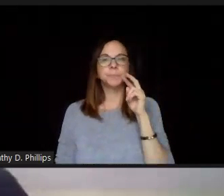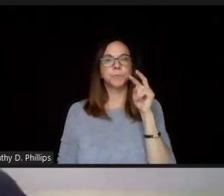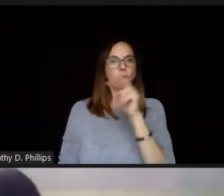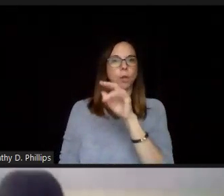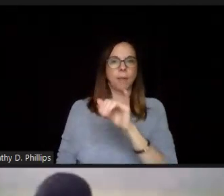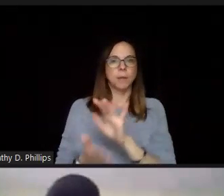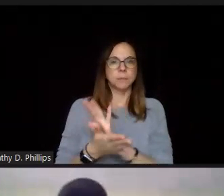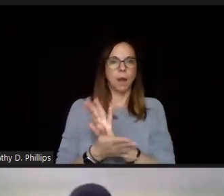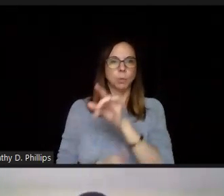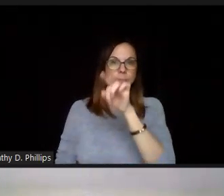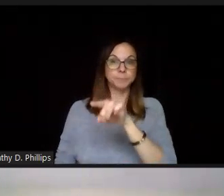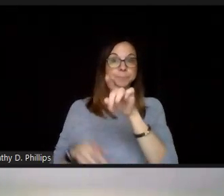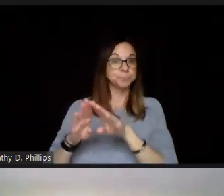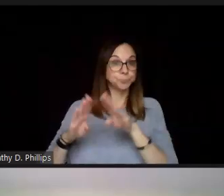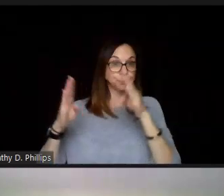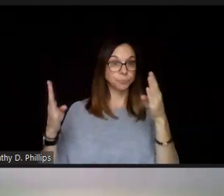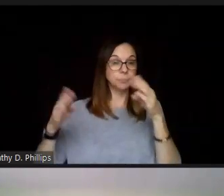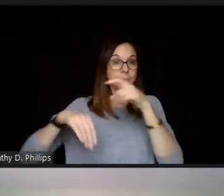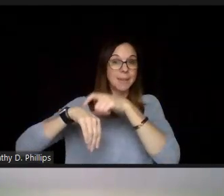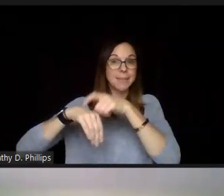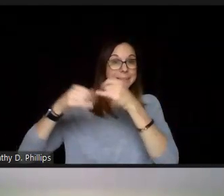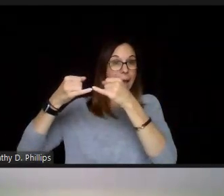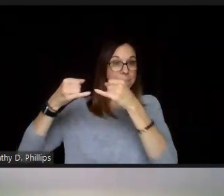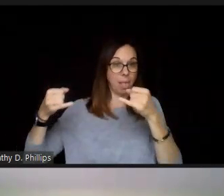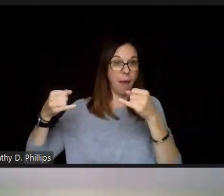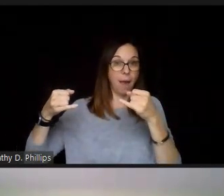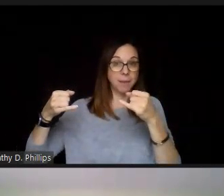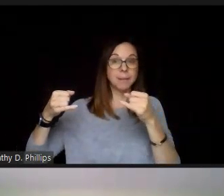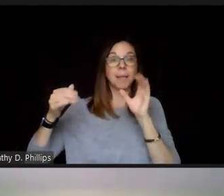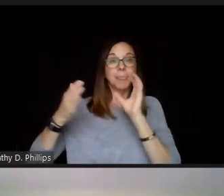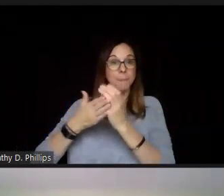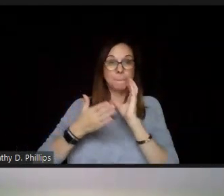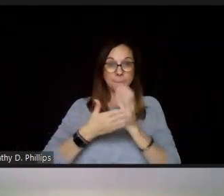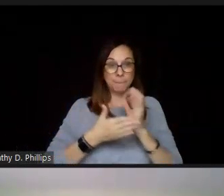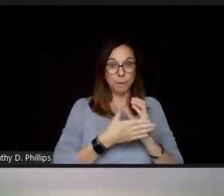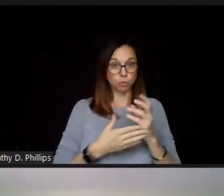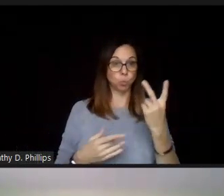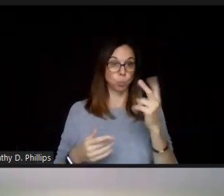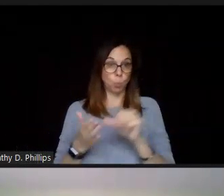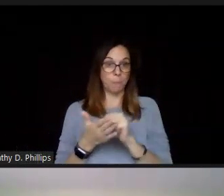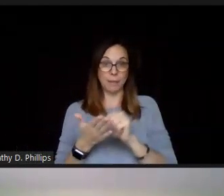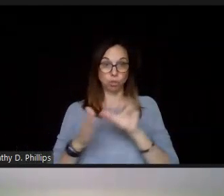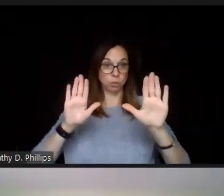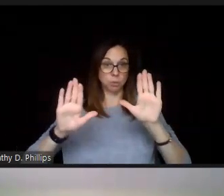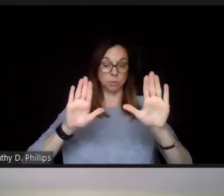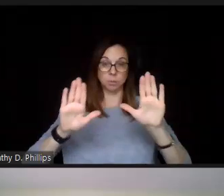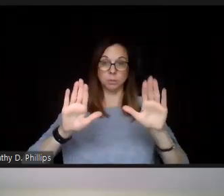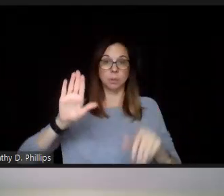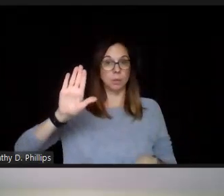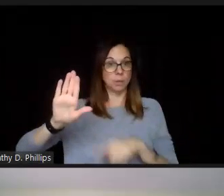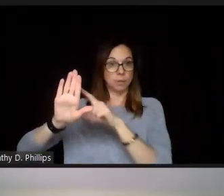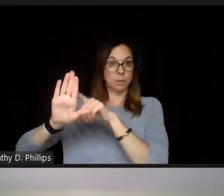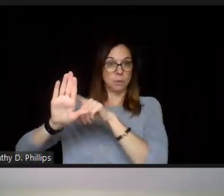documents. When you open up the timeline and the sources, you'll have 2 pages. One is a page